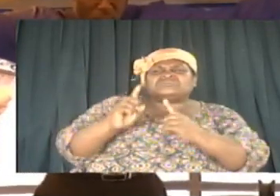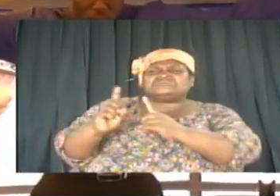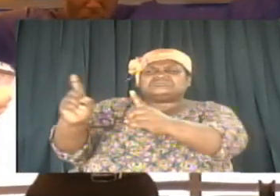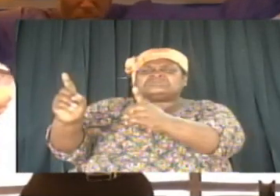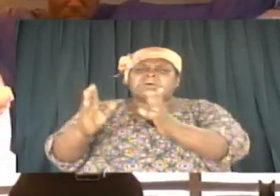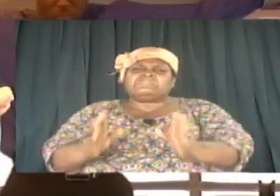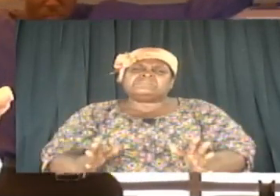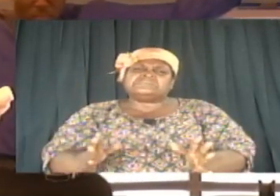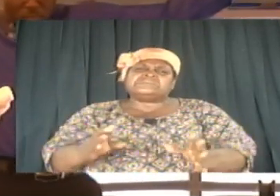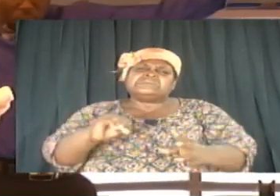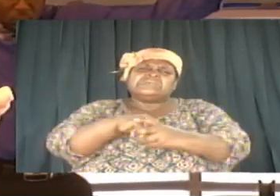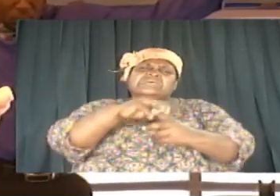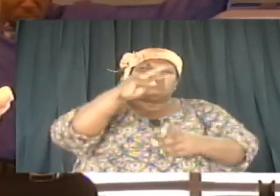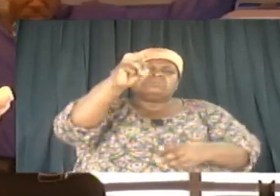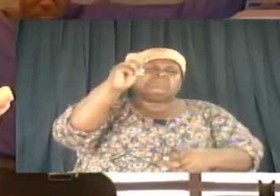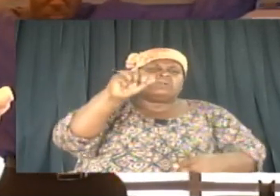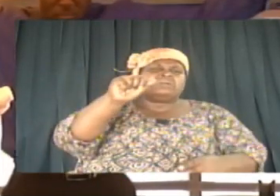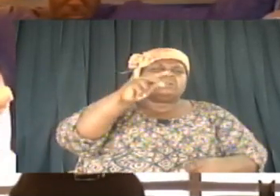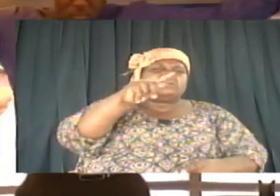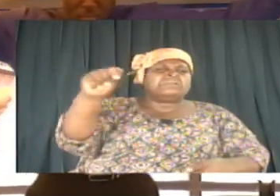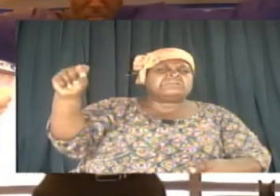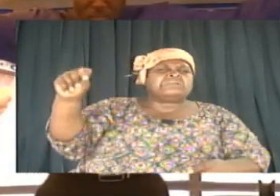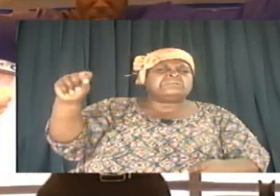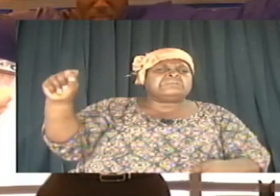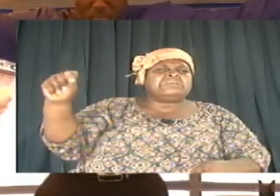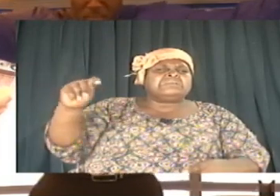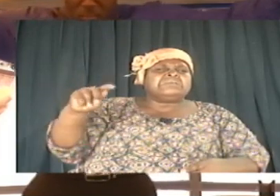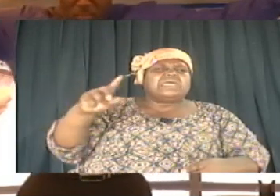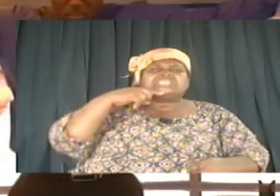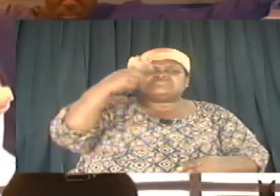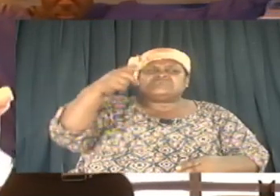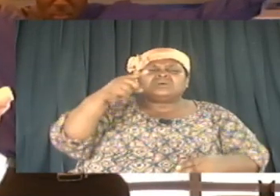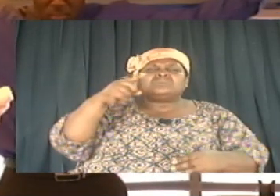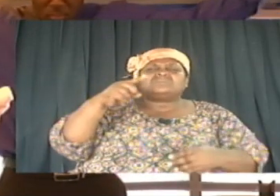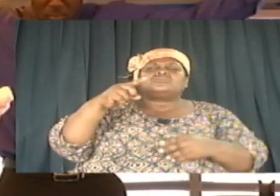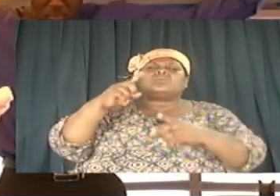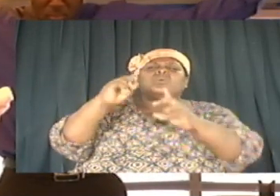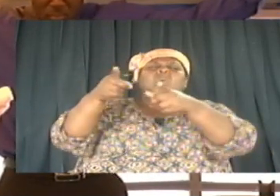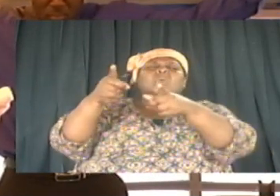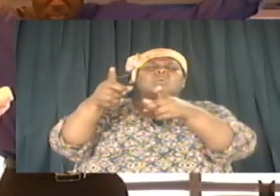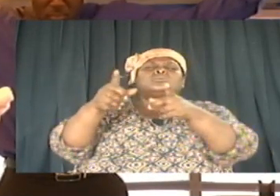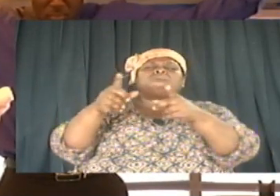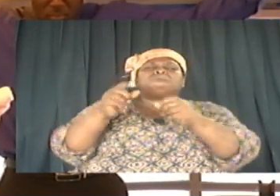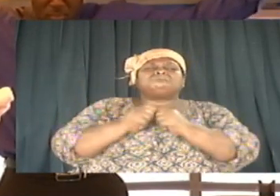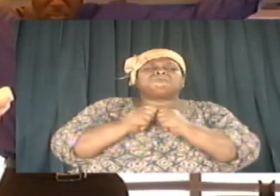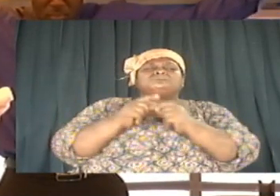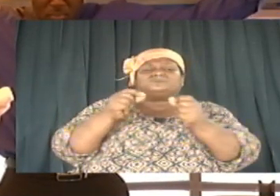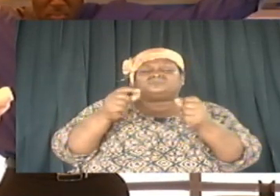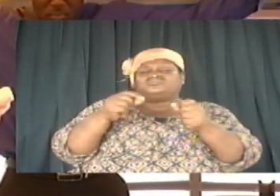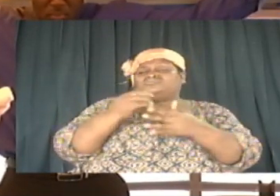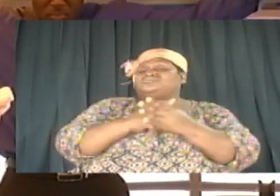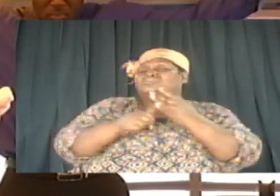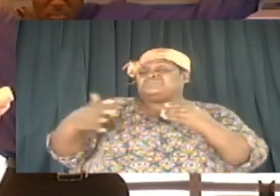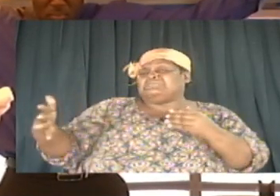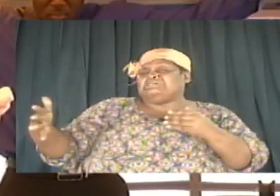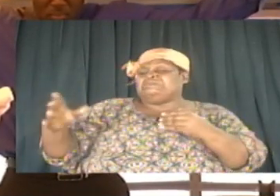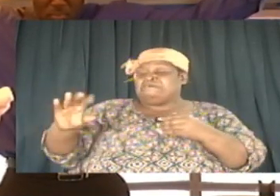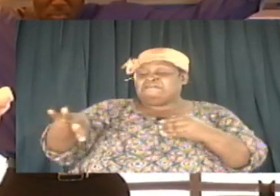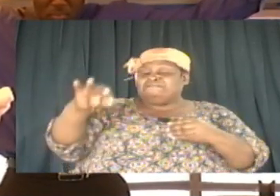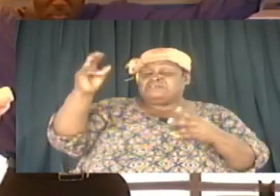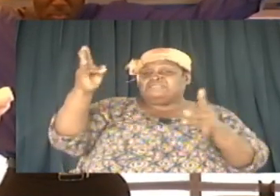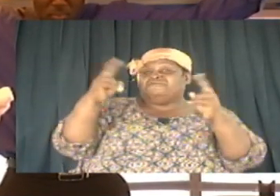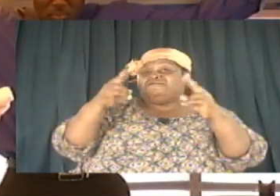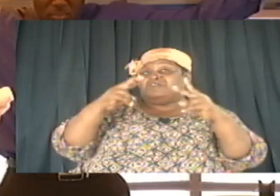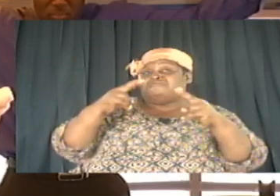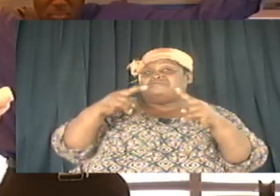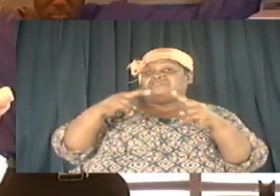chapter 26. And he told them to go do something. And I find it very, God is not taken